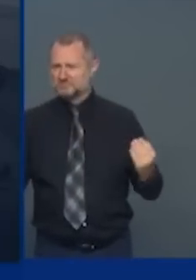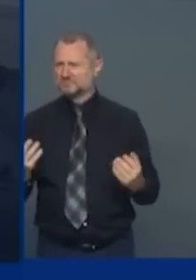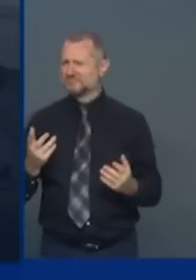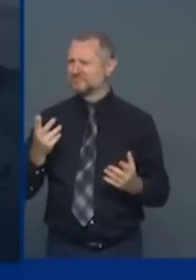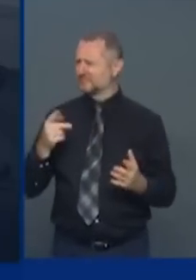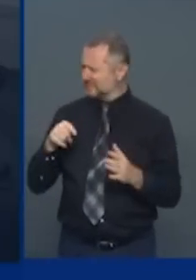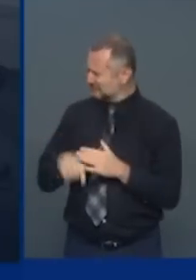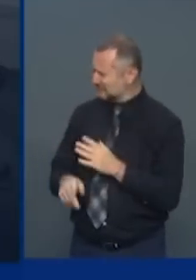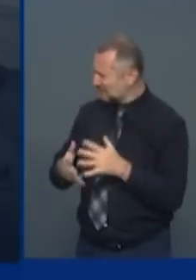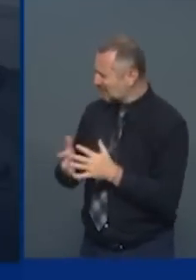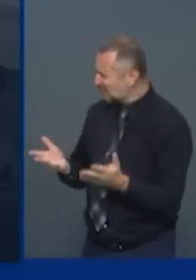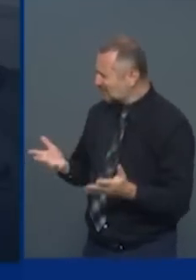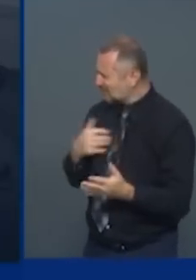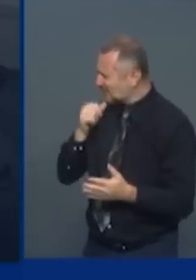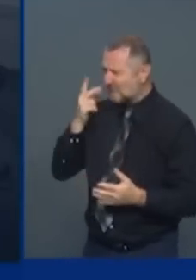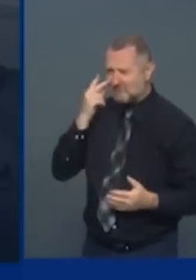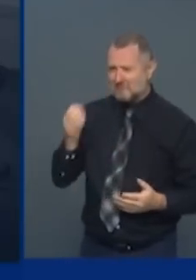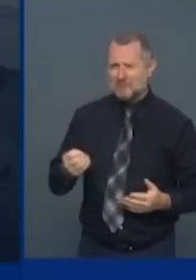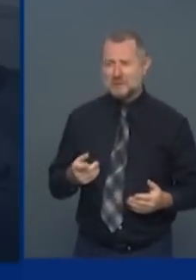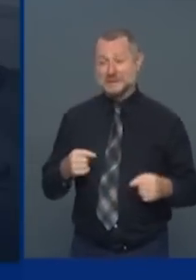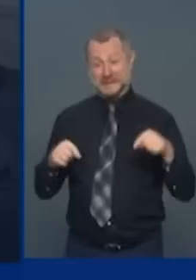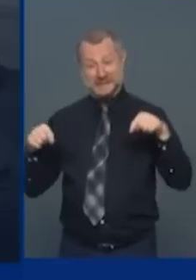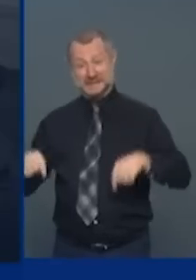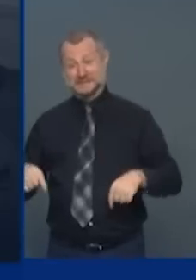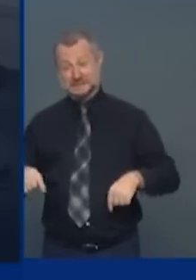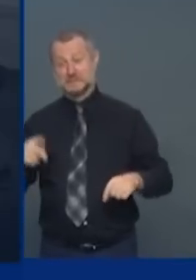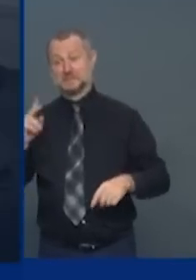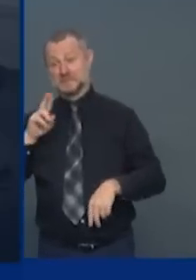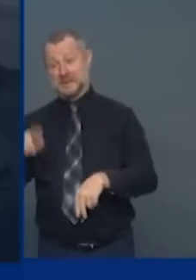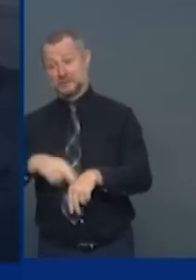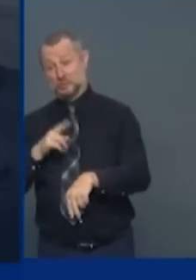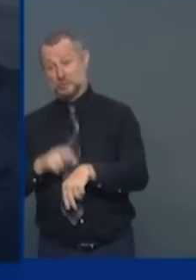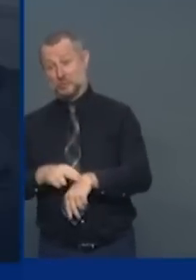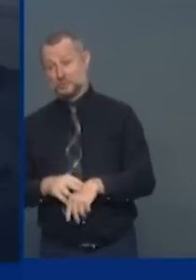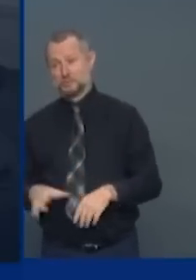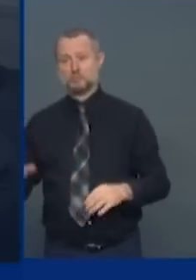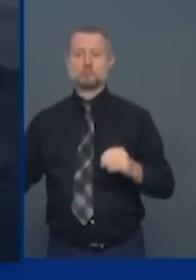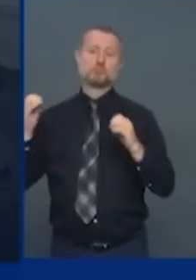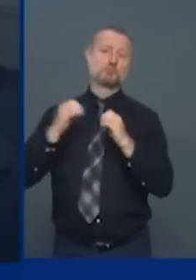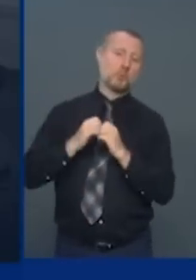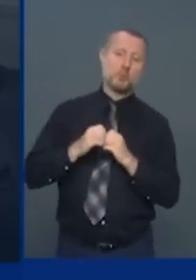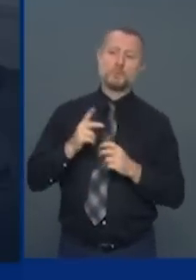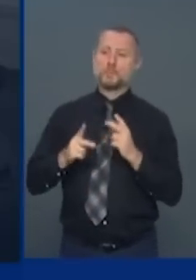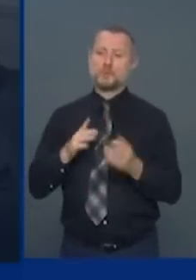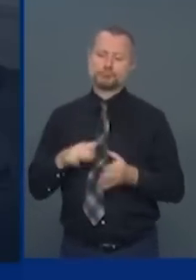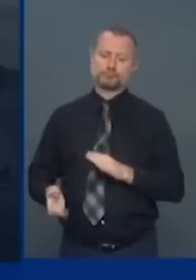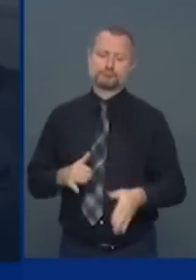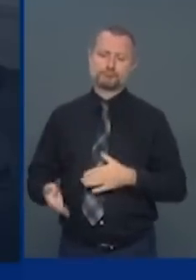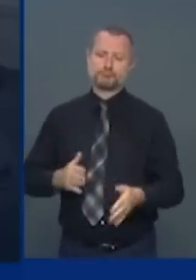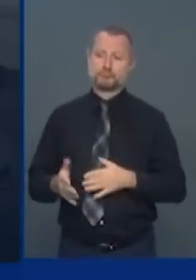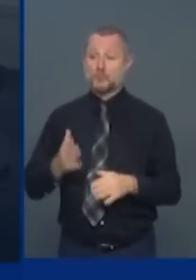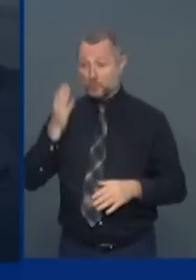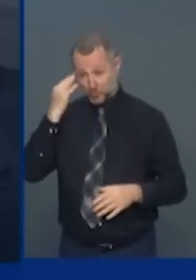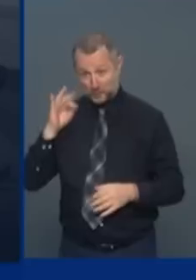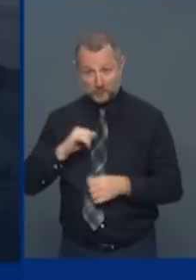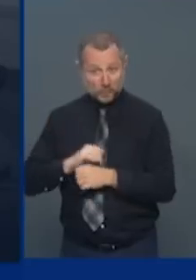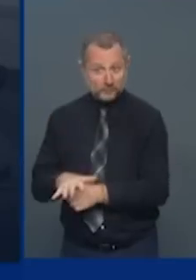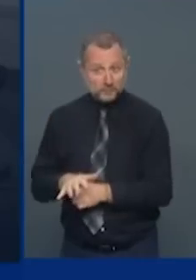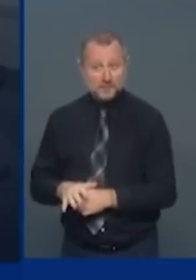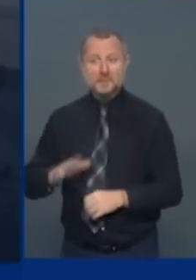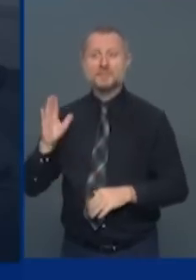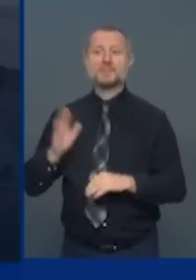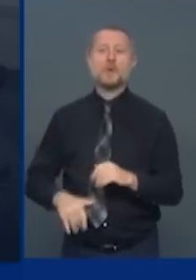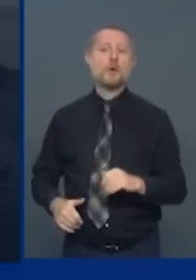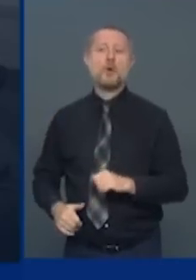This nation loses more people per day to COVID than any nation on the